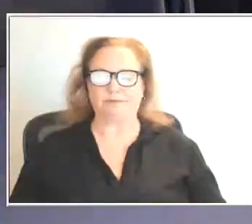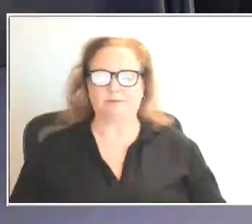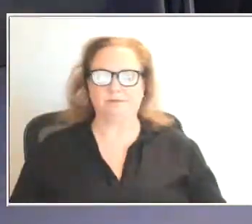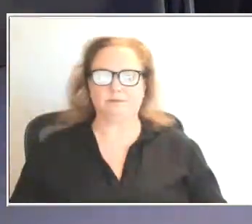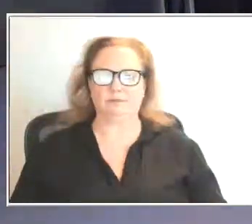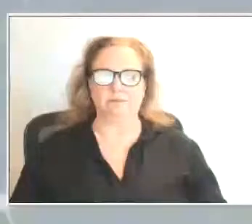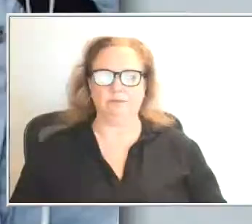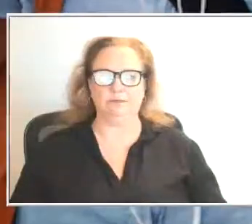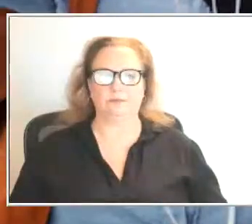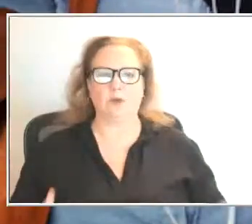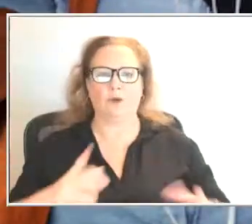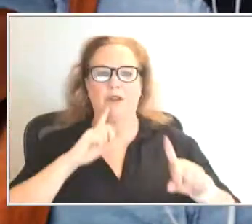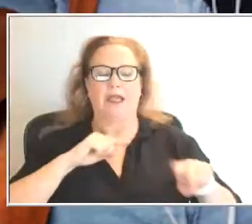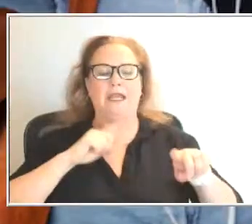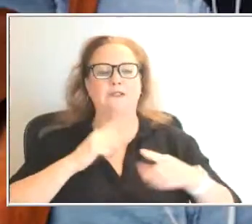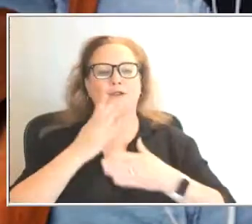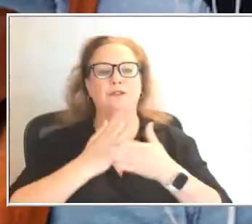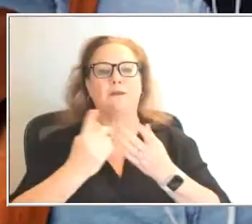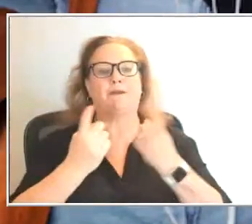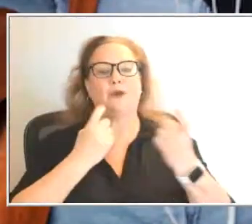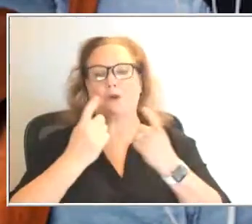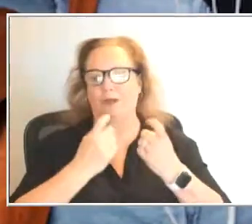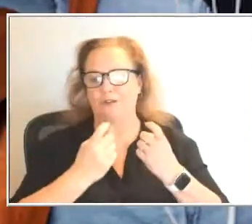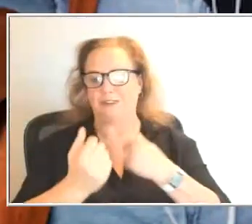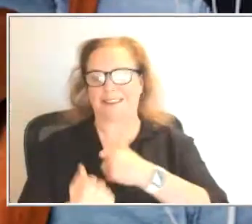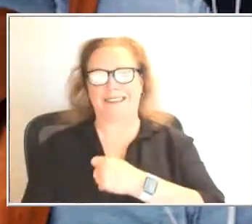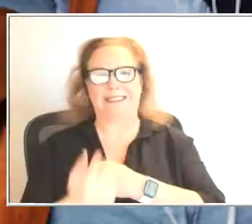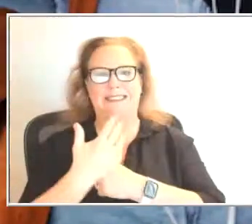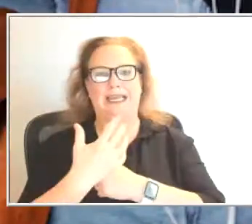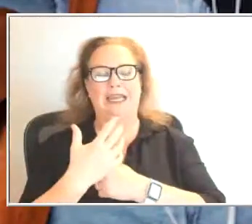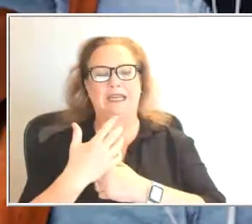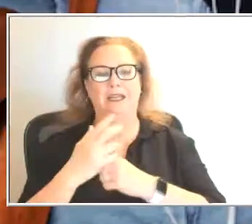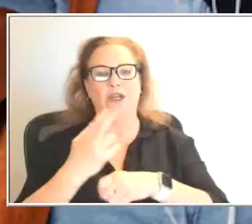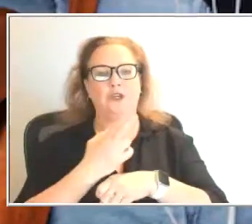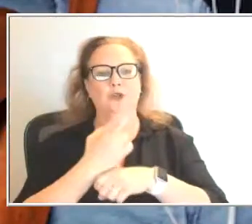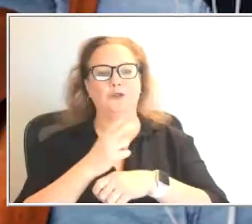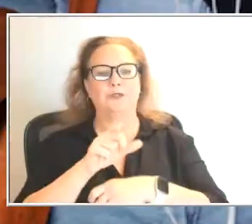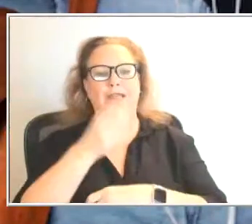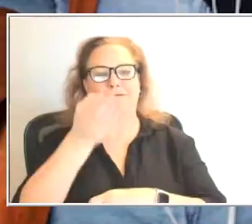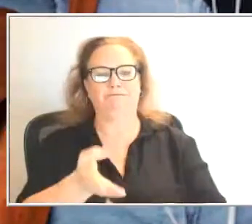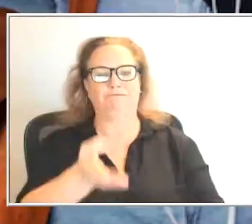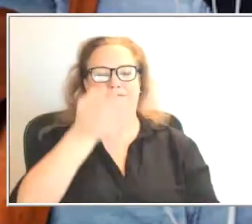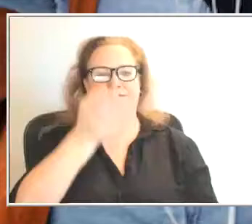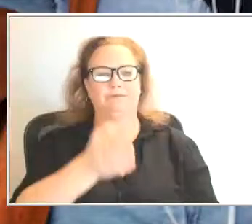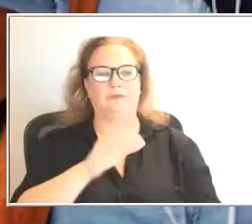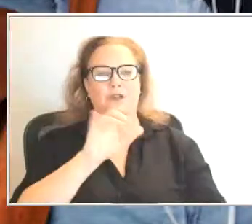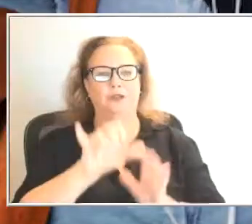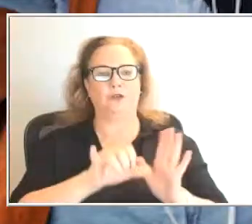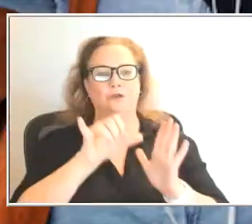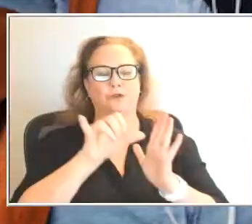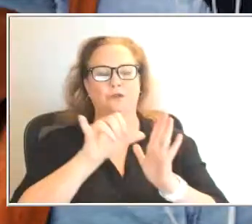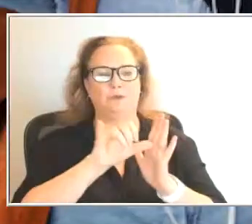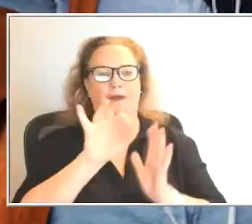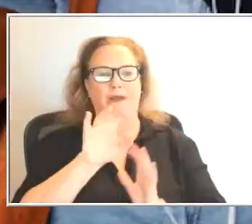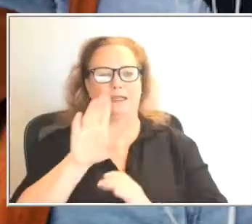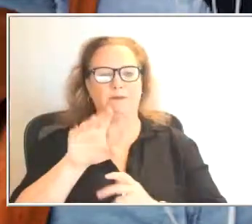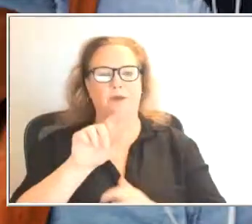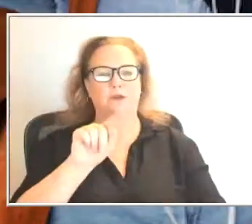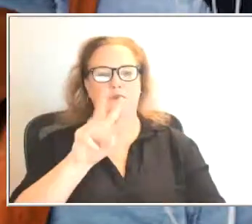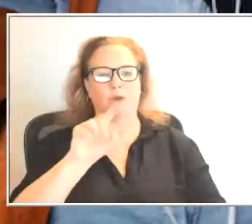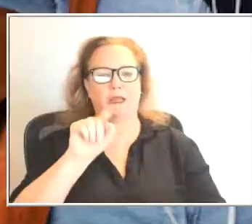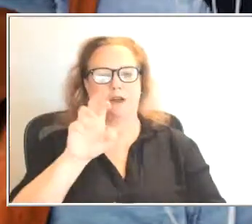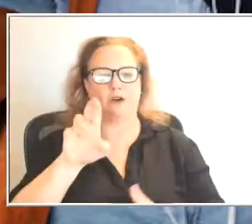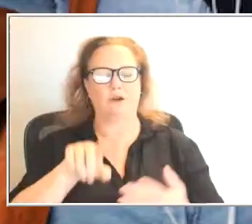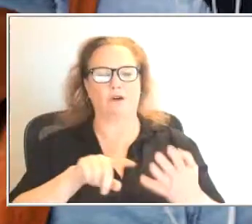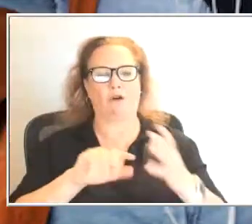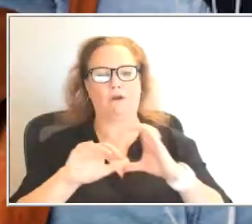are here to answer some of your questions. Send them using the links on your screen from YouTube, or to YouTube, Facebook, Twitter, or email